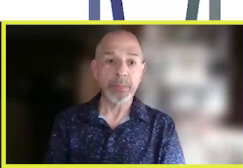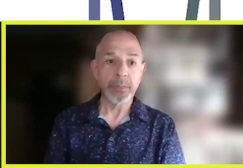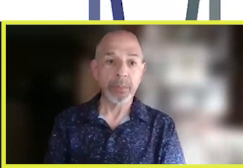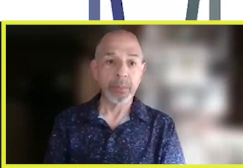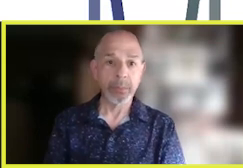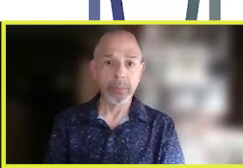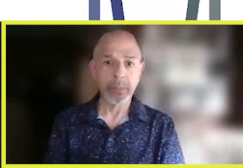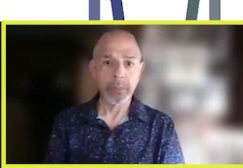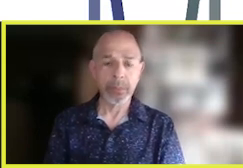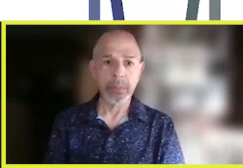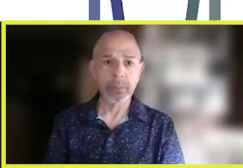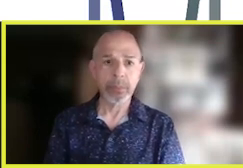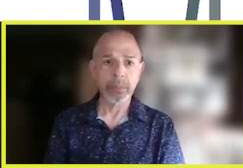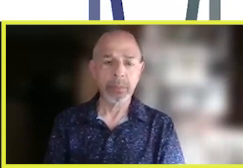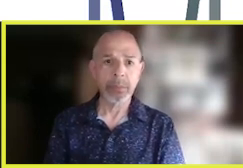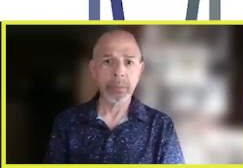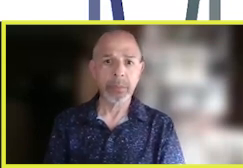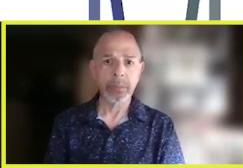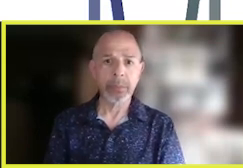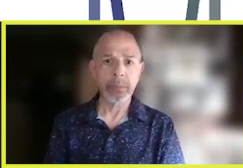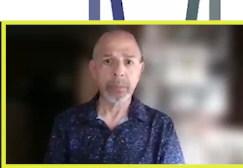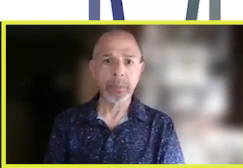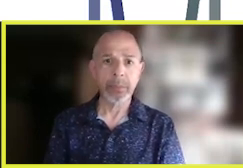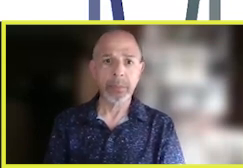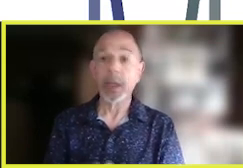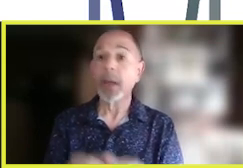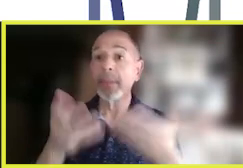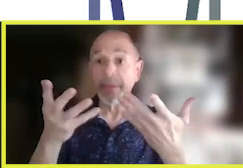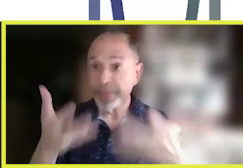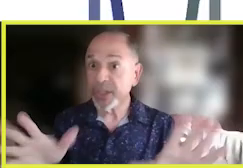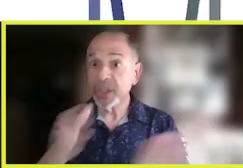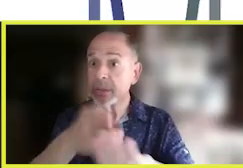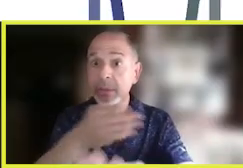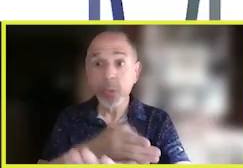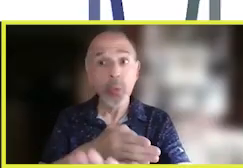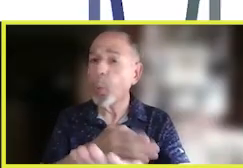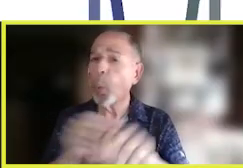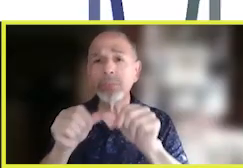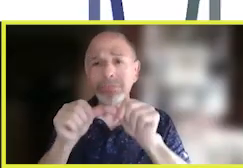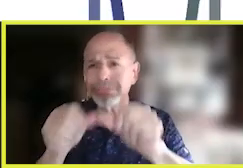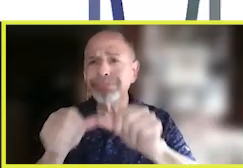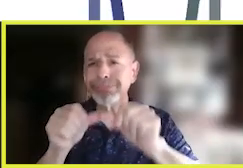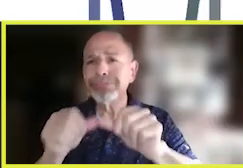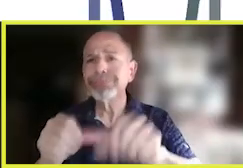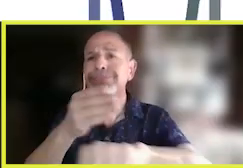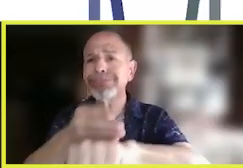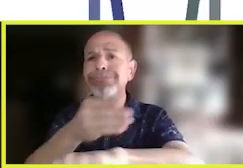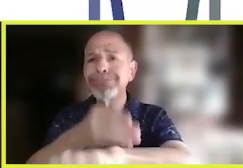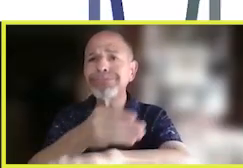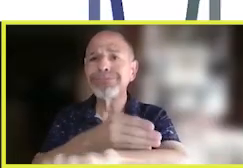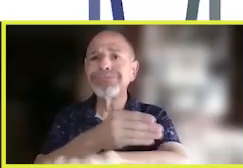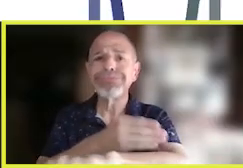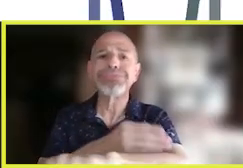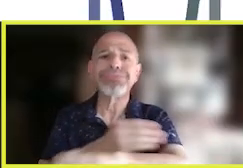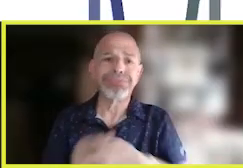still need to do work for another 2 years, but the work at this point will really just be